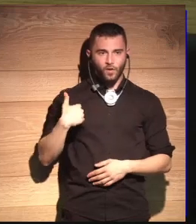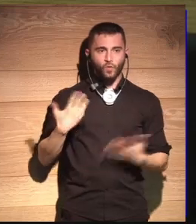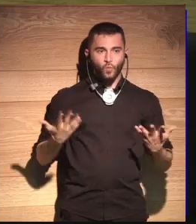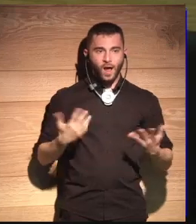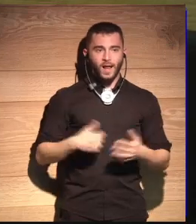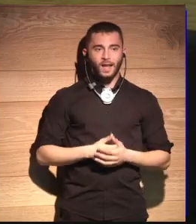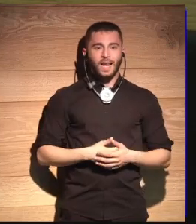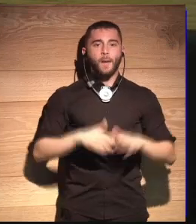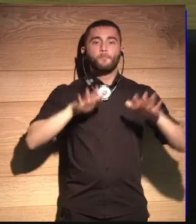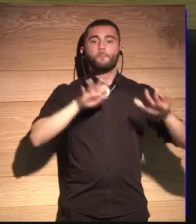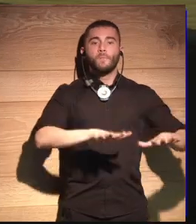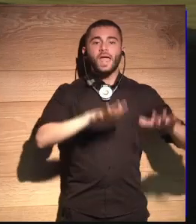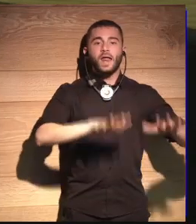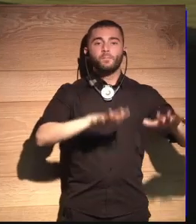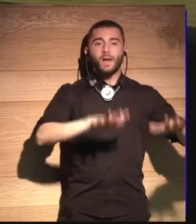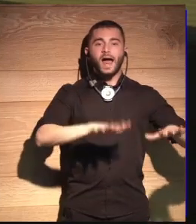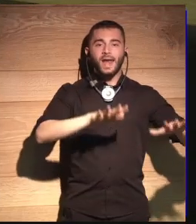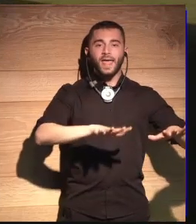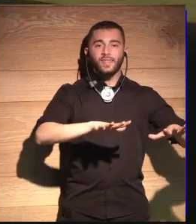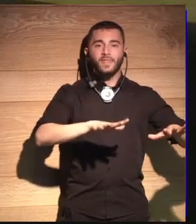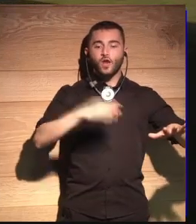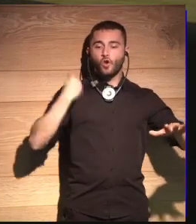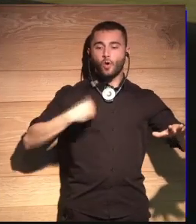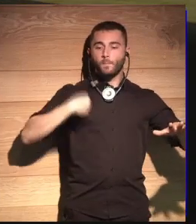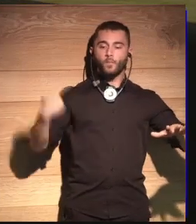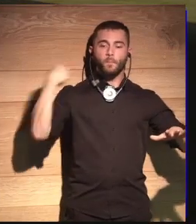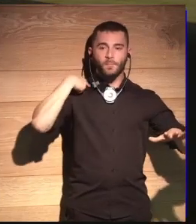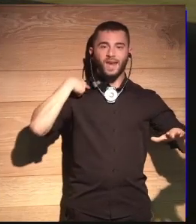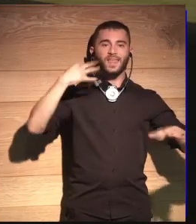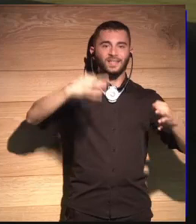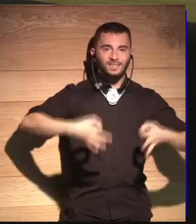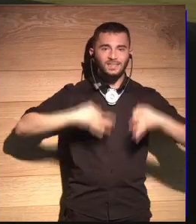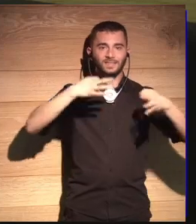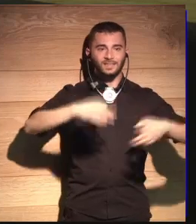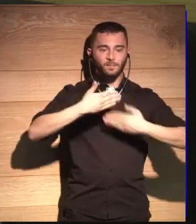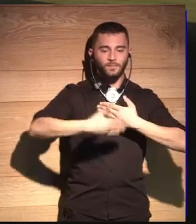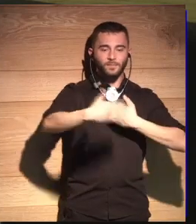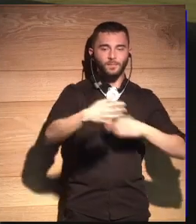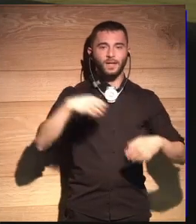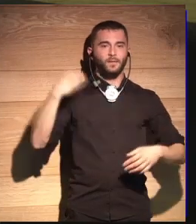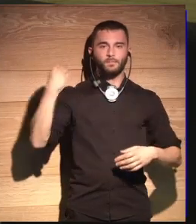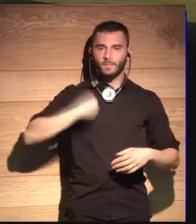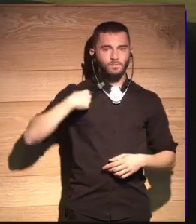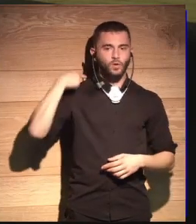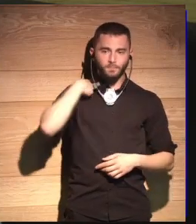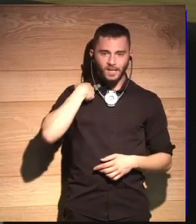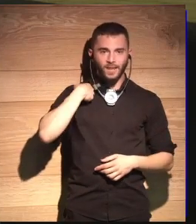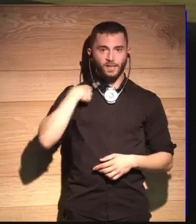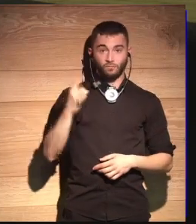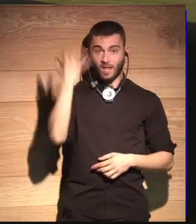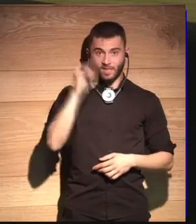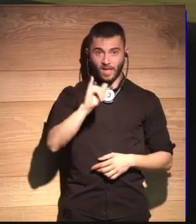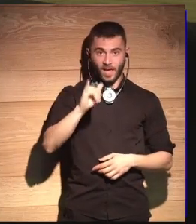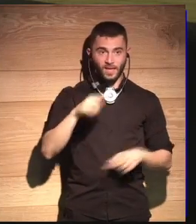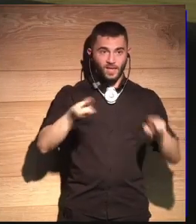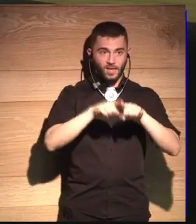exploited sufficiently, which is the phenomenon of permanence of the ones that lose are always the